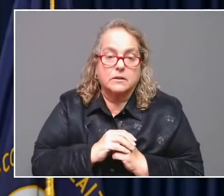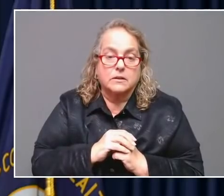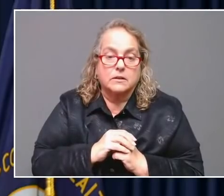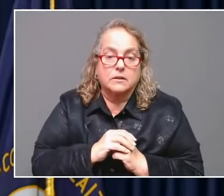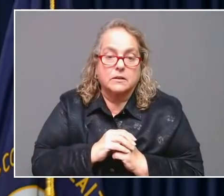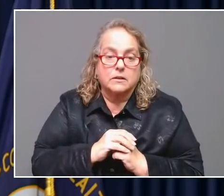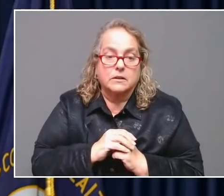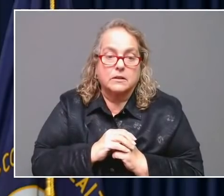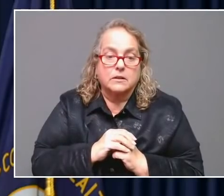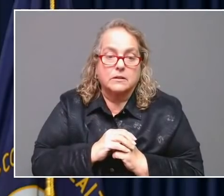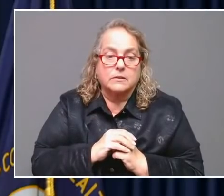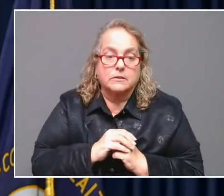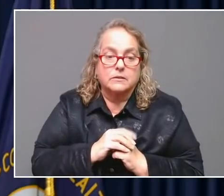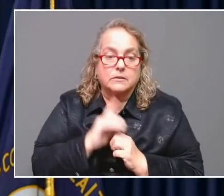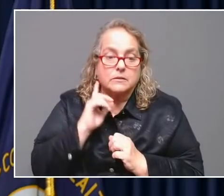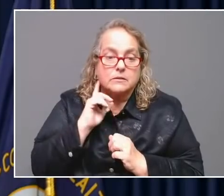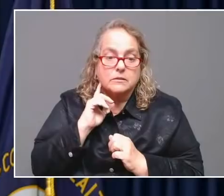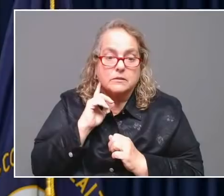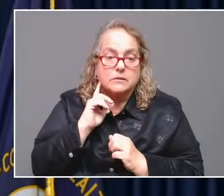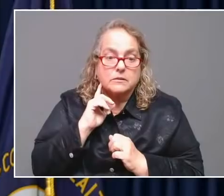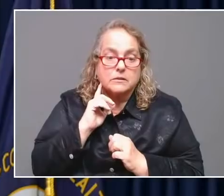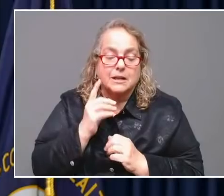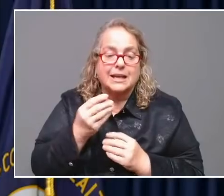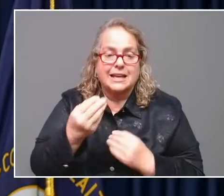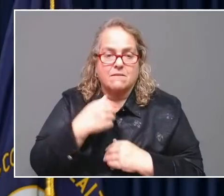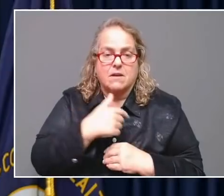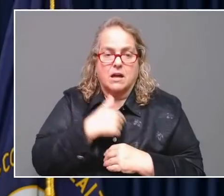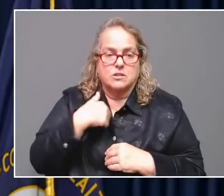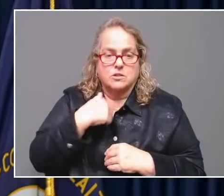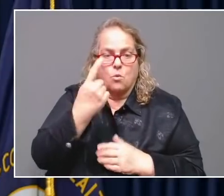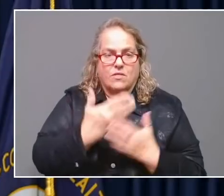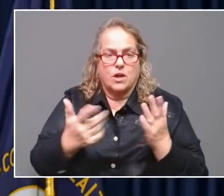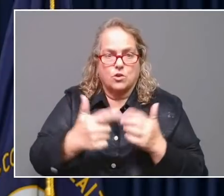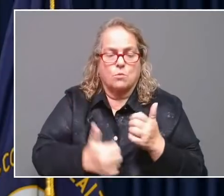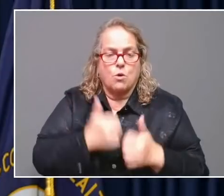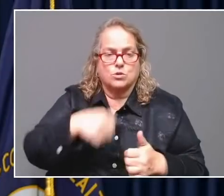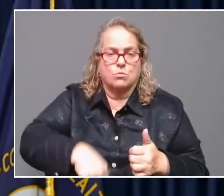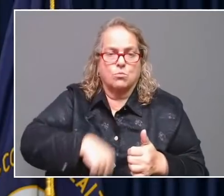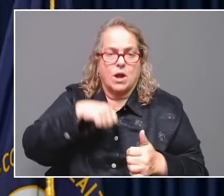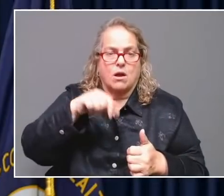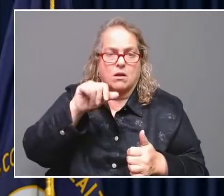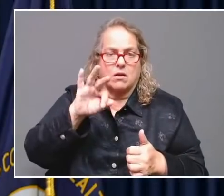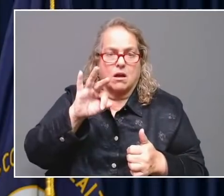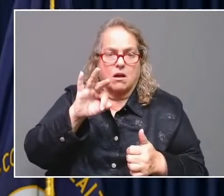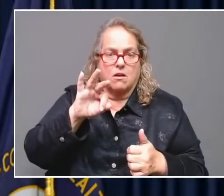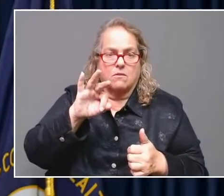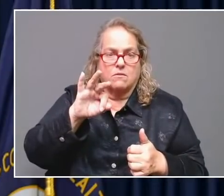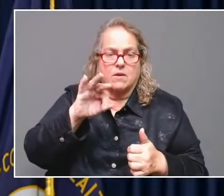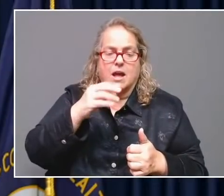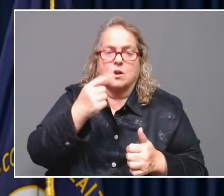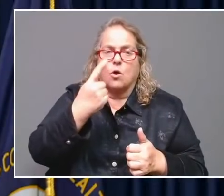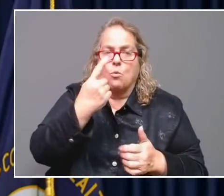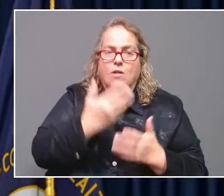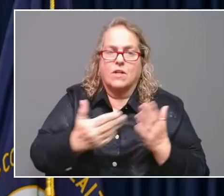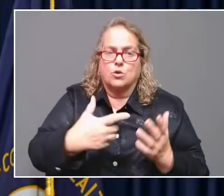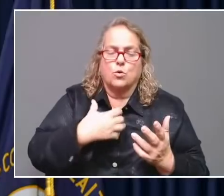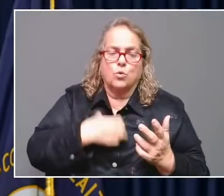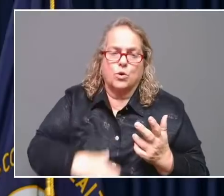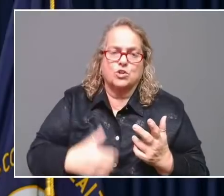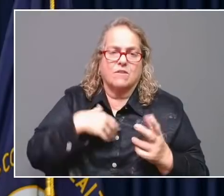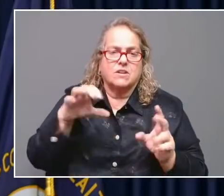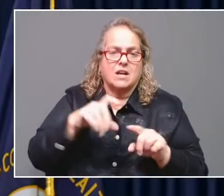you, well, give us one thing that you're most proud of, and maybe the one thing you wish you really had a do-over on at this